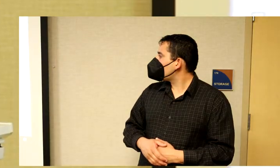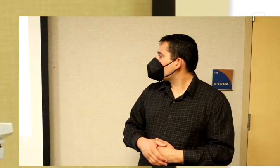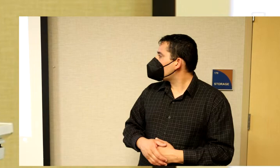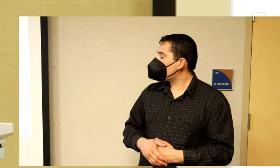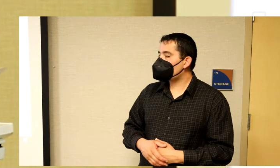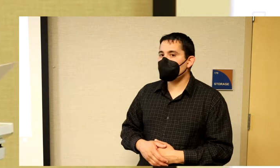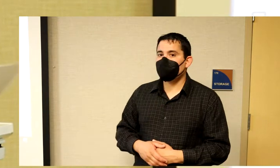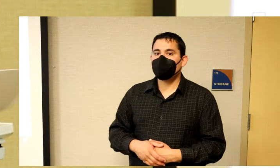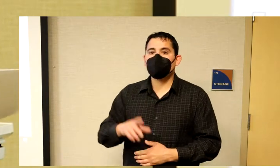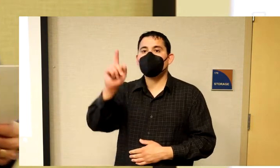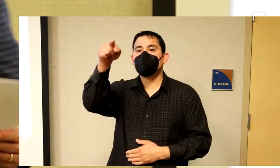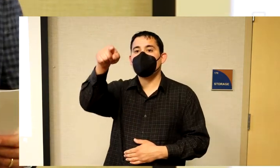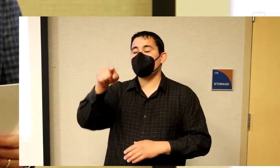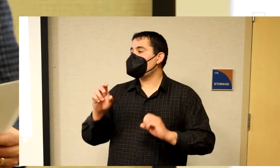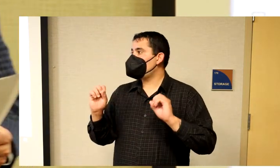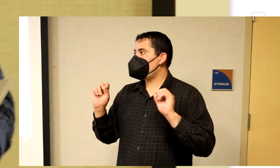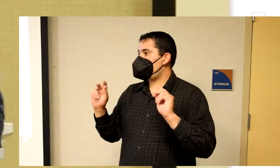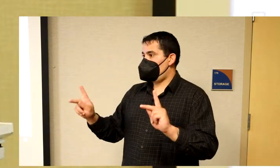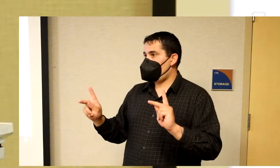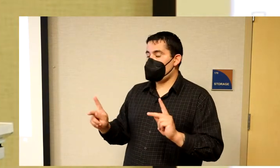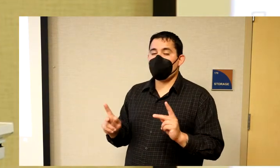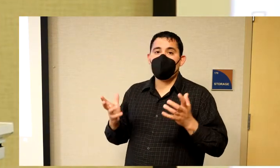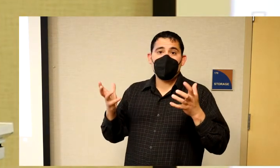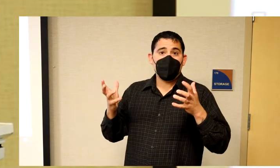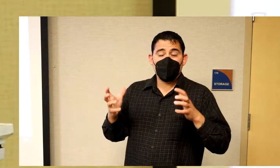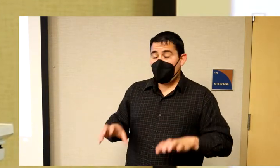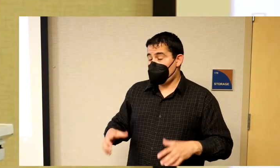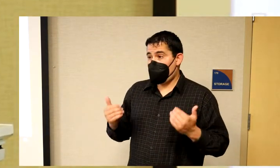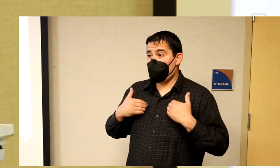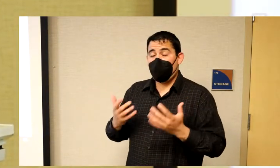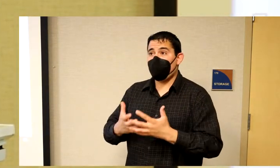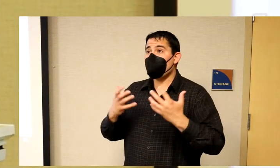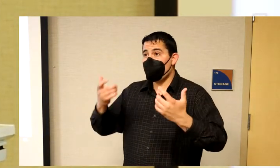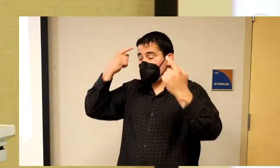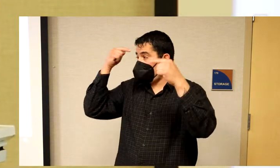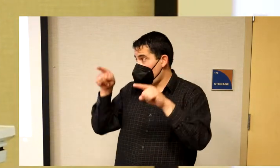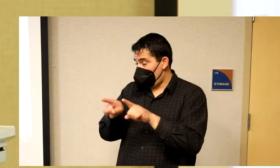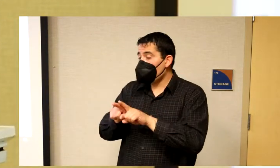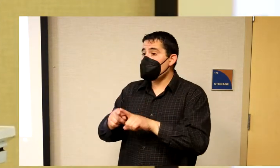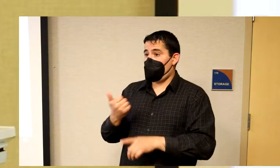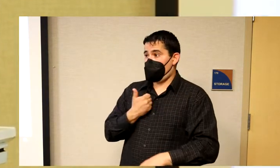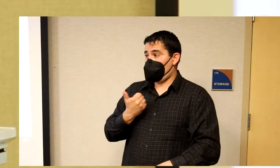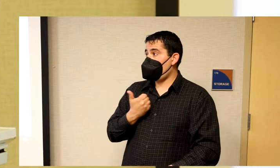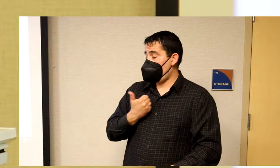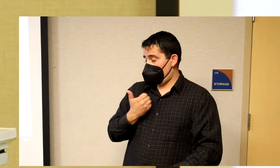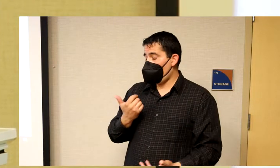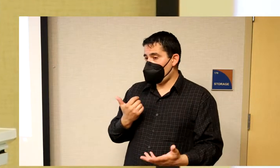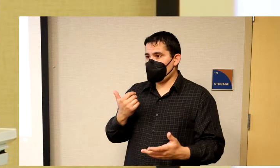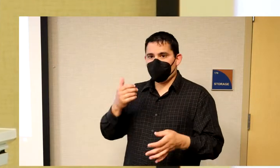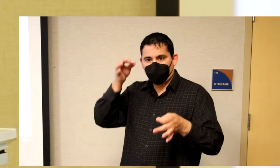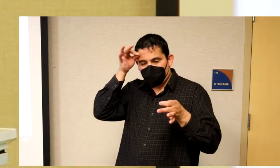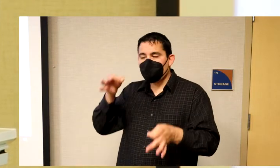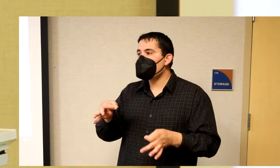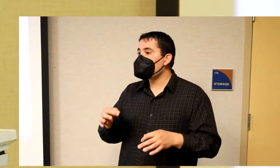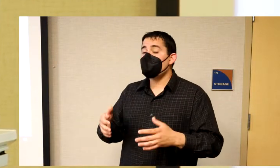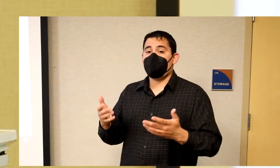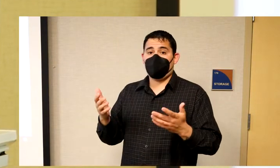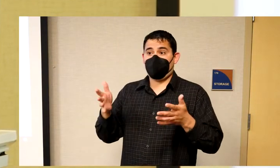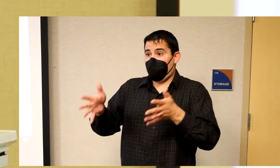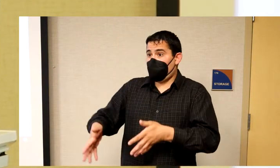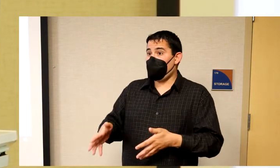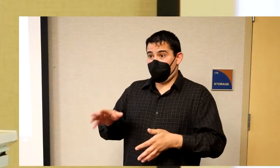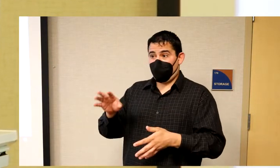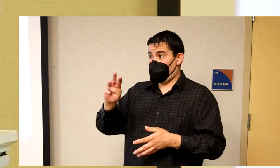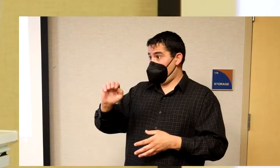Okay, then, I don't want to make any consensus of my own on this. Do we want to consider, leave 6 on as an